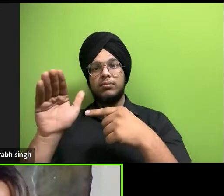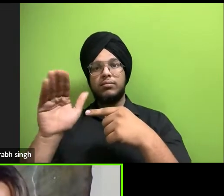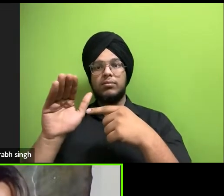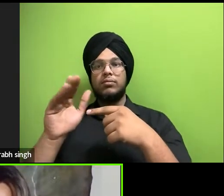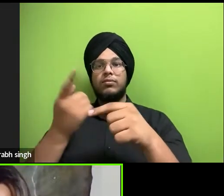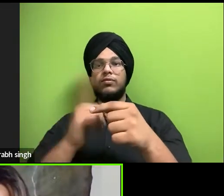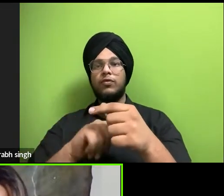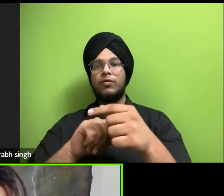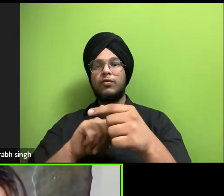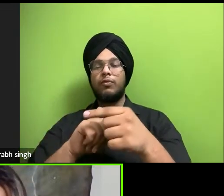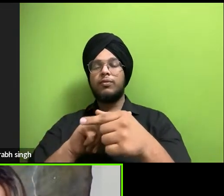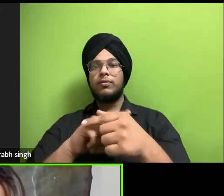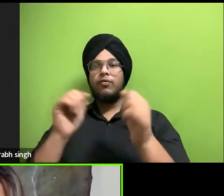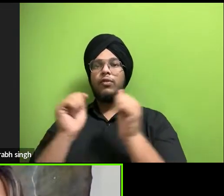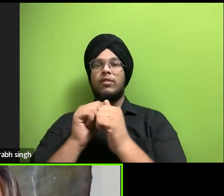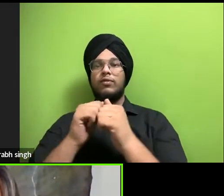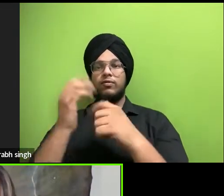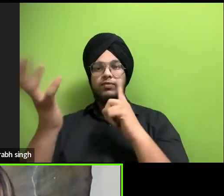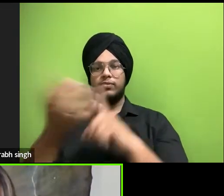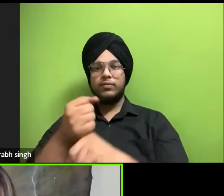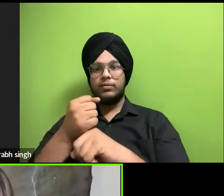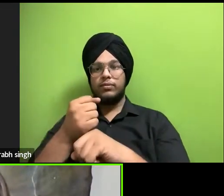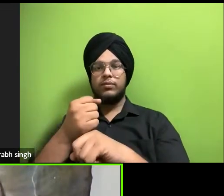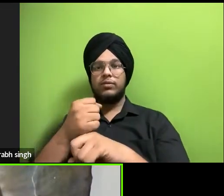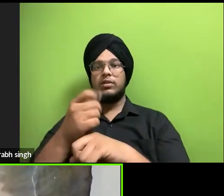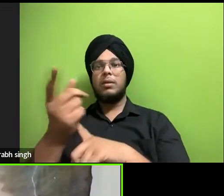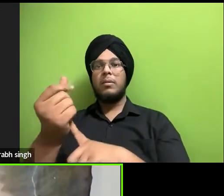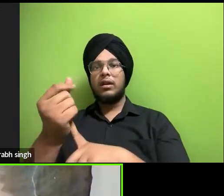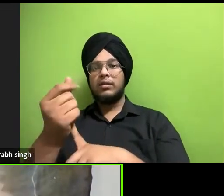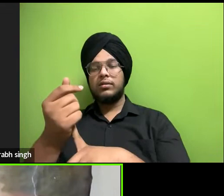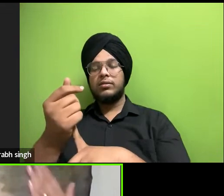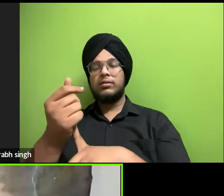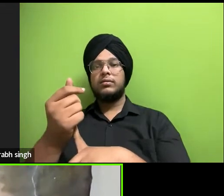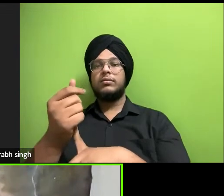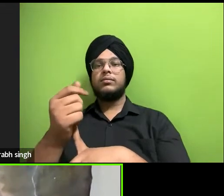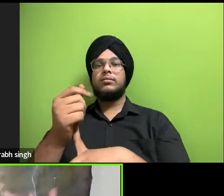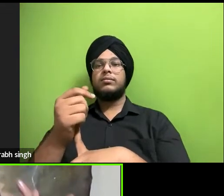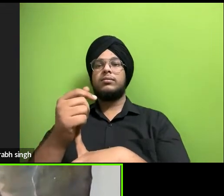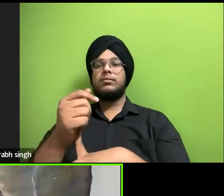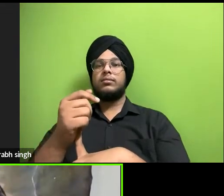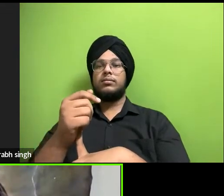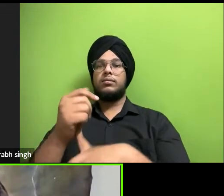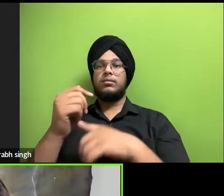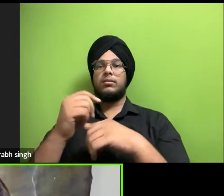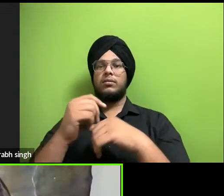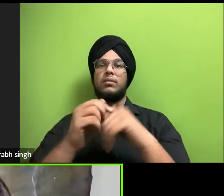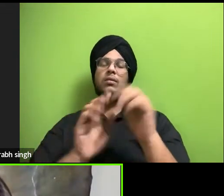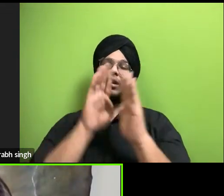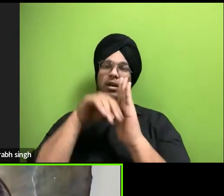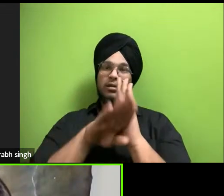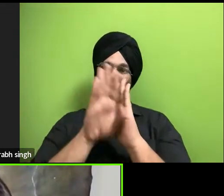struggle with finding its economic footing now, goes through these highs and lows.